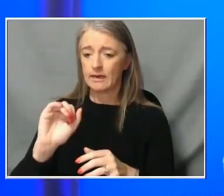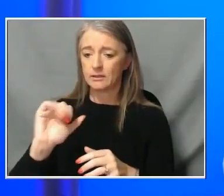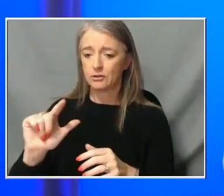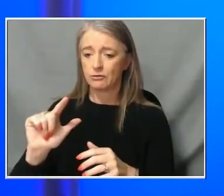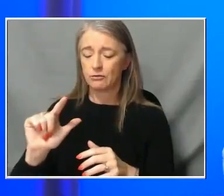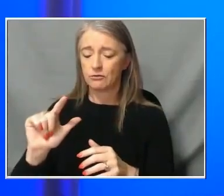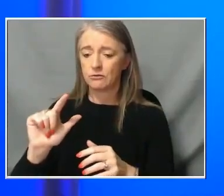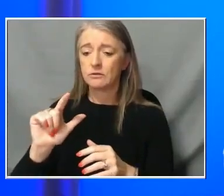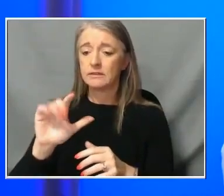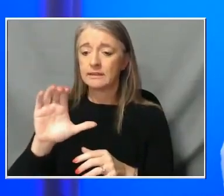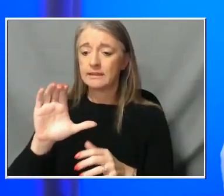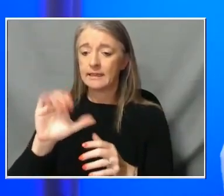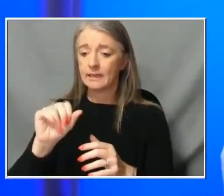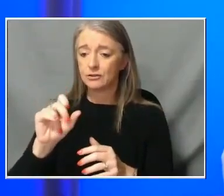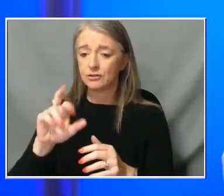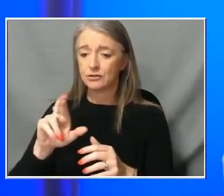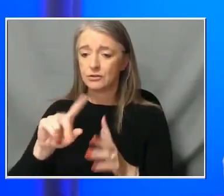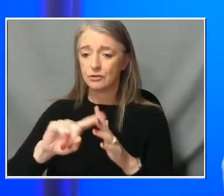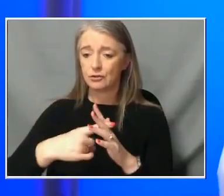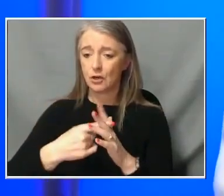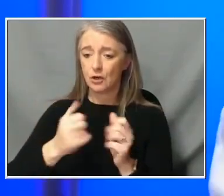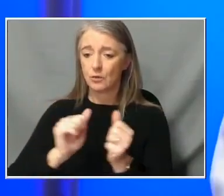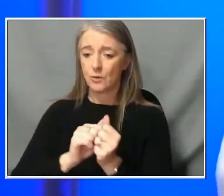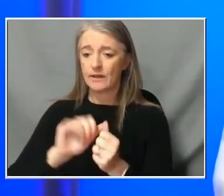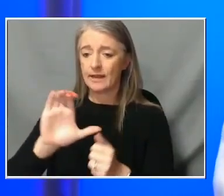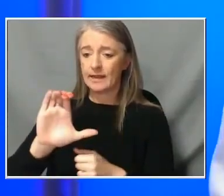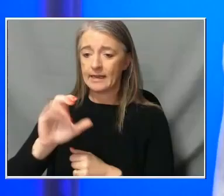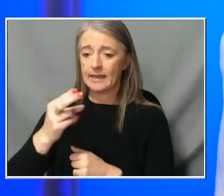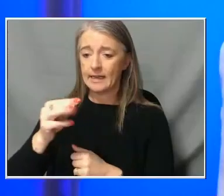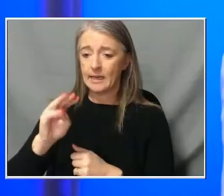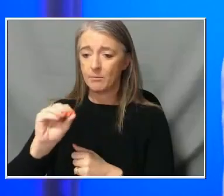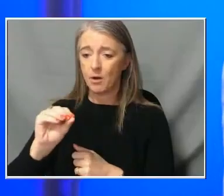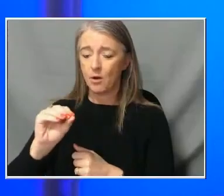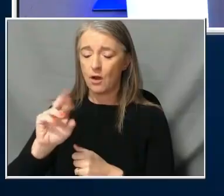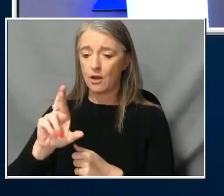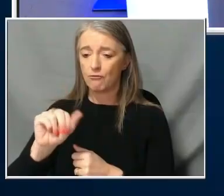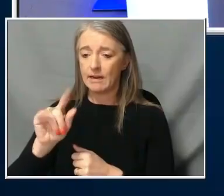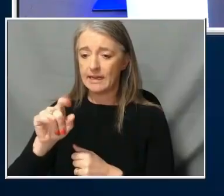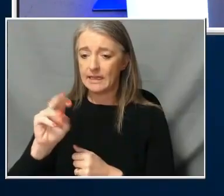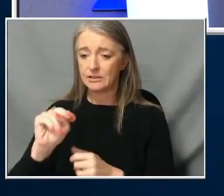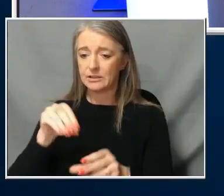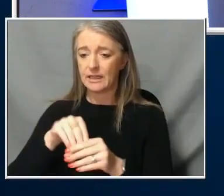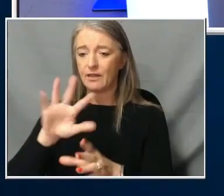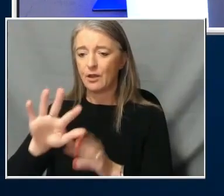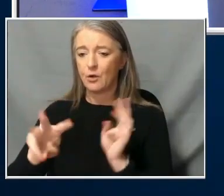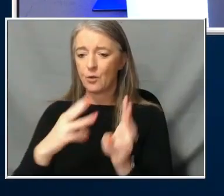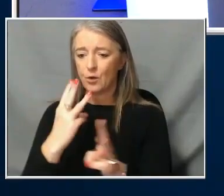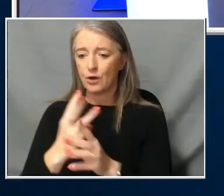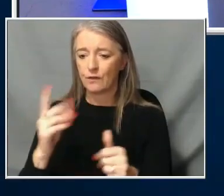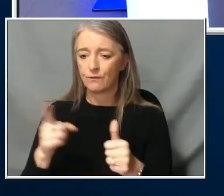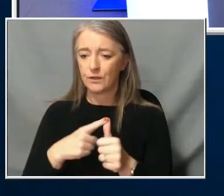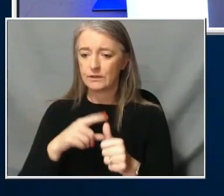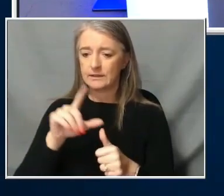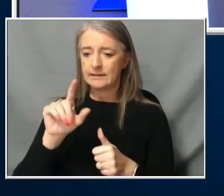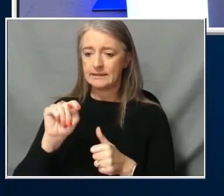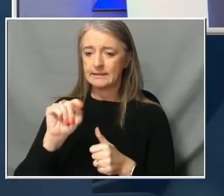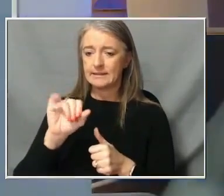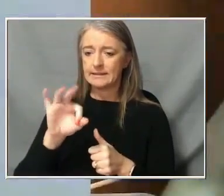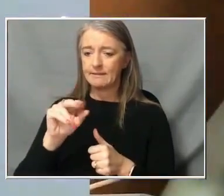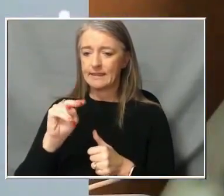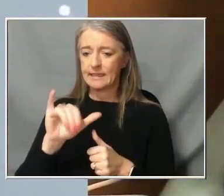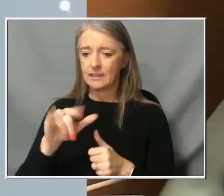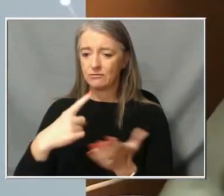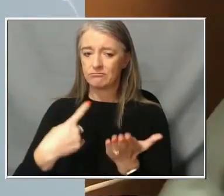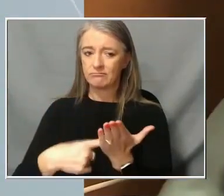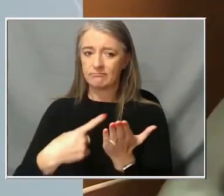rectal cancers, we start with chemotherapy and radiation first. So it's in their world first. When it comes to chemo, Tiffany, you've talked about rather